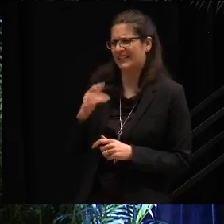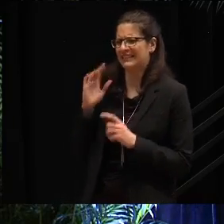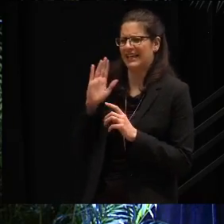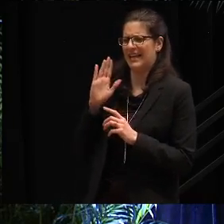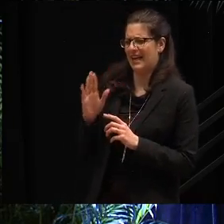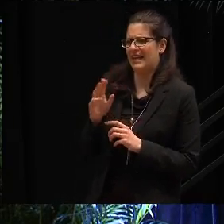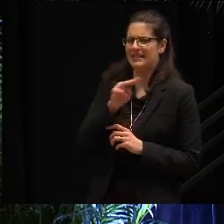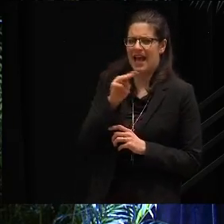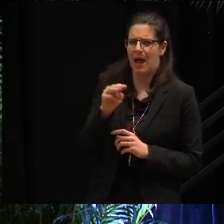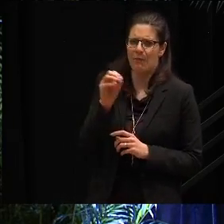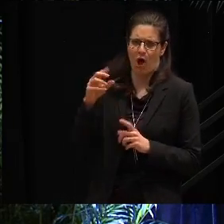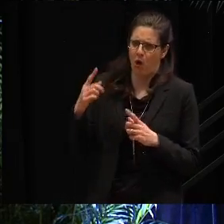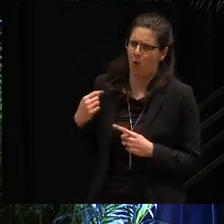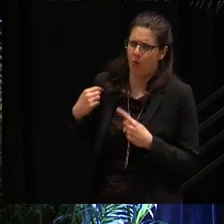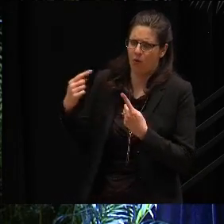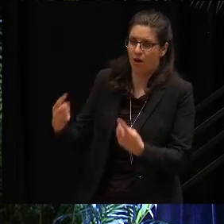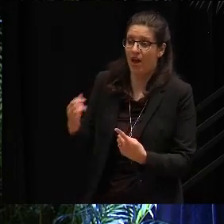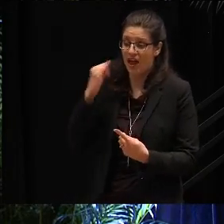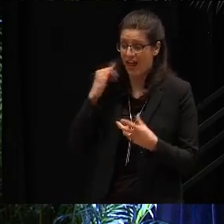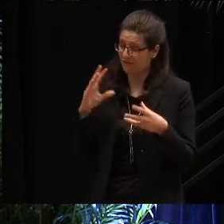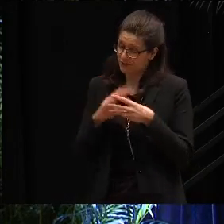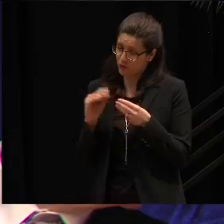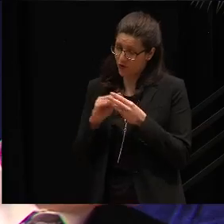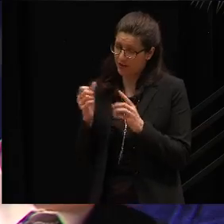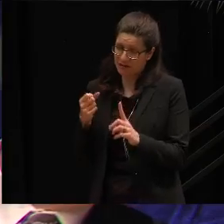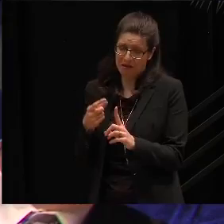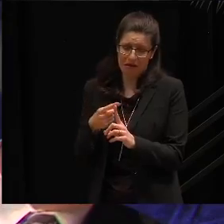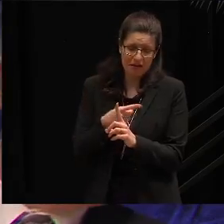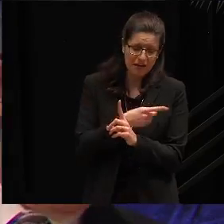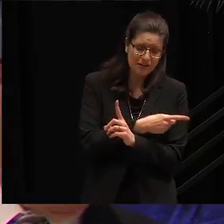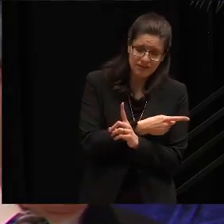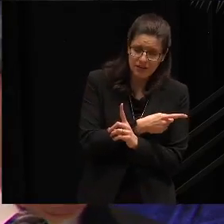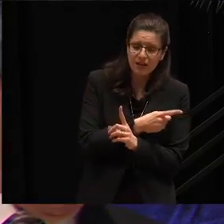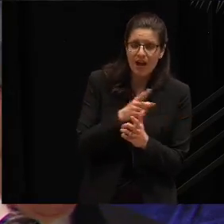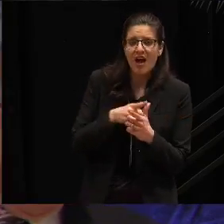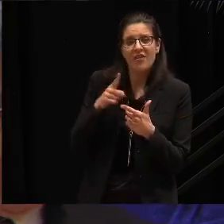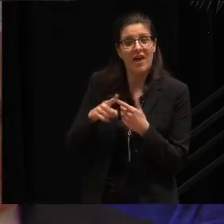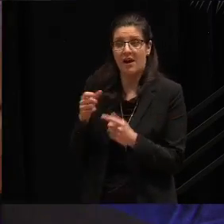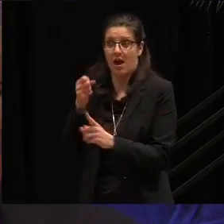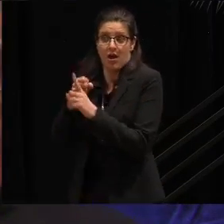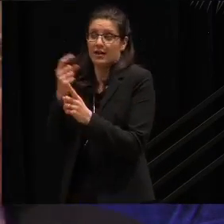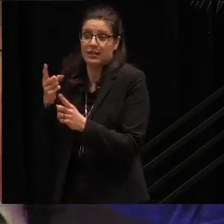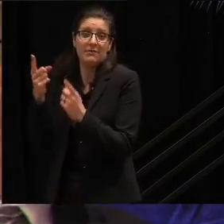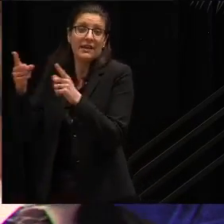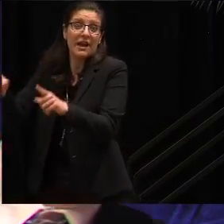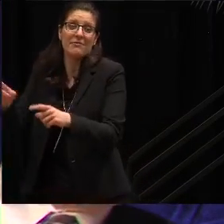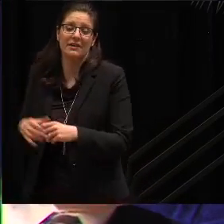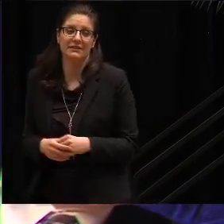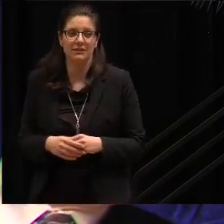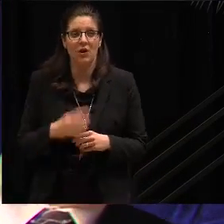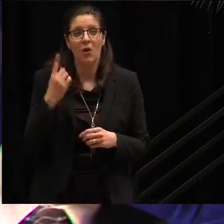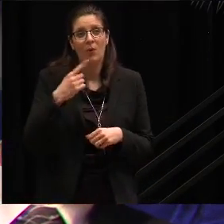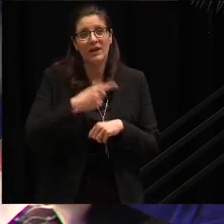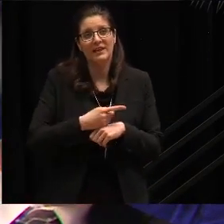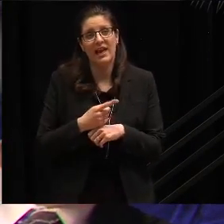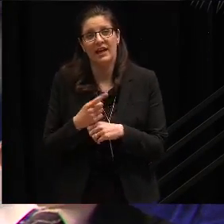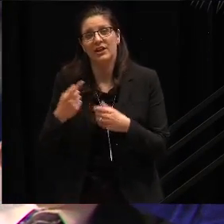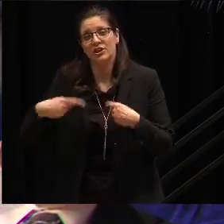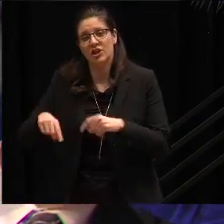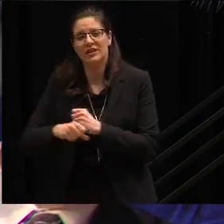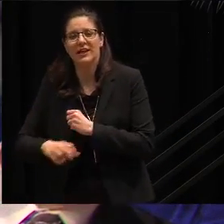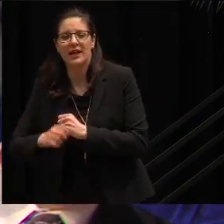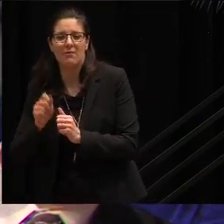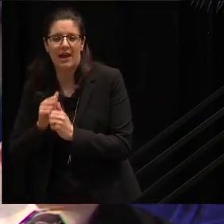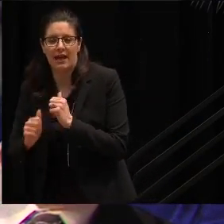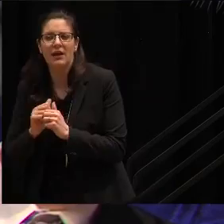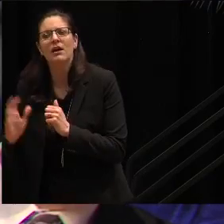beginning, that when a story's not going his way, then he comes up. We saw that during the campaign. One day it's this issue, and then the next day